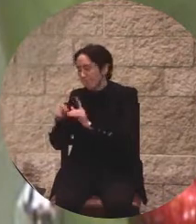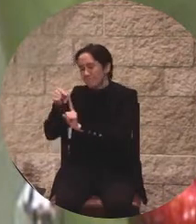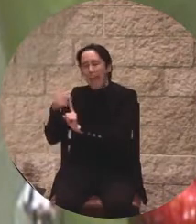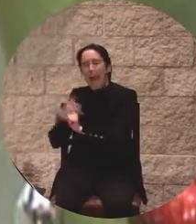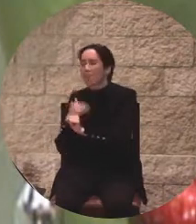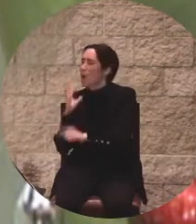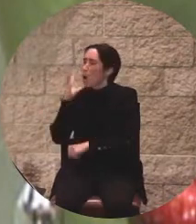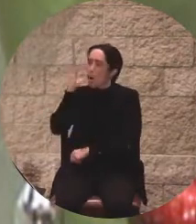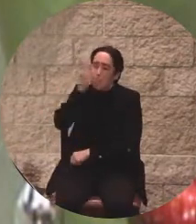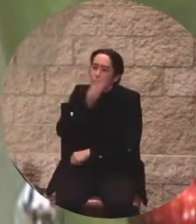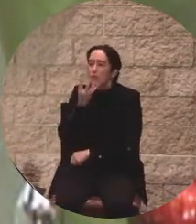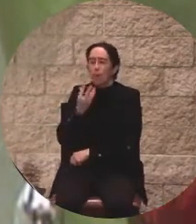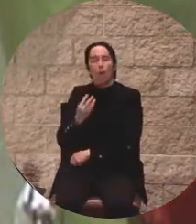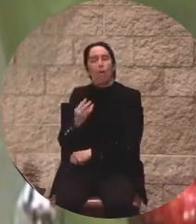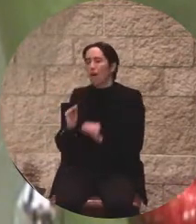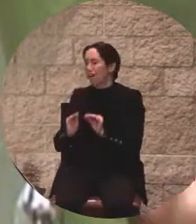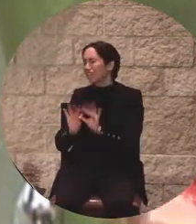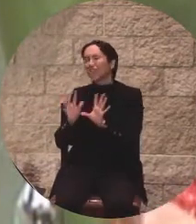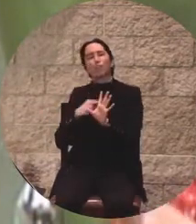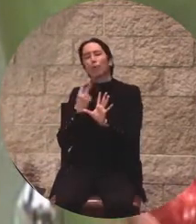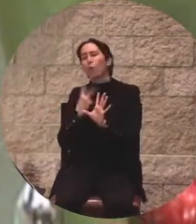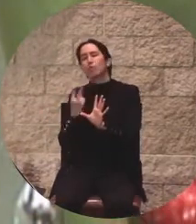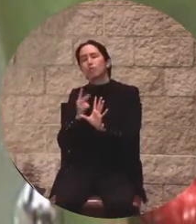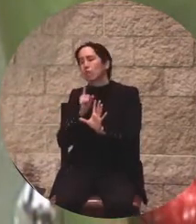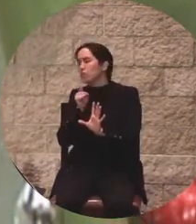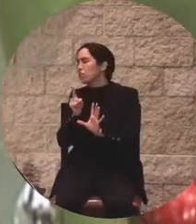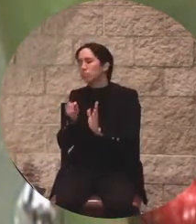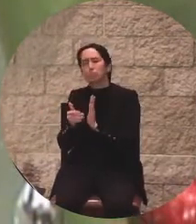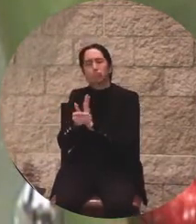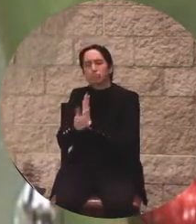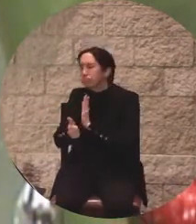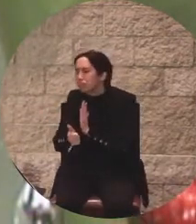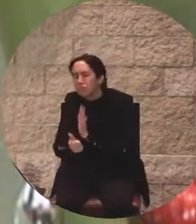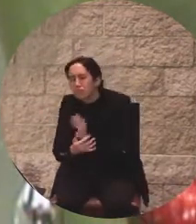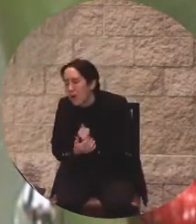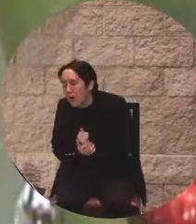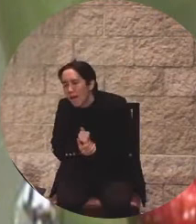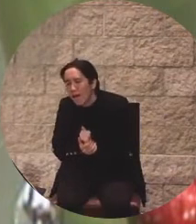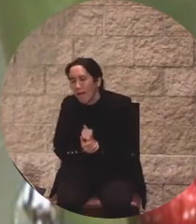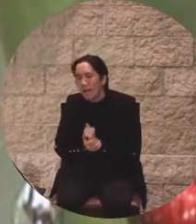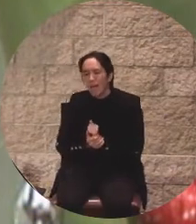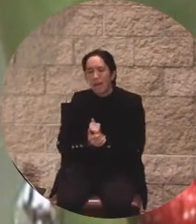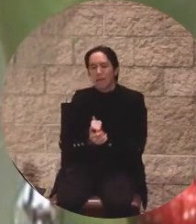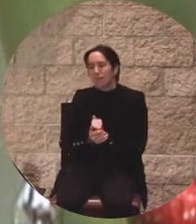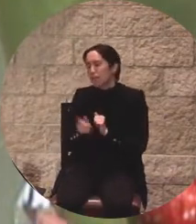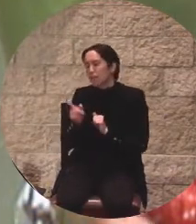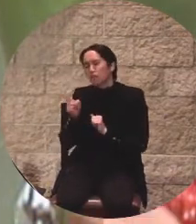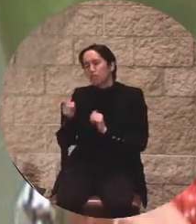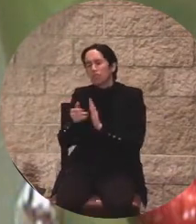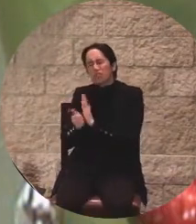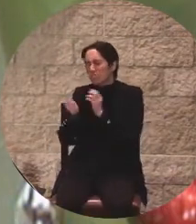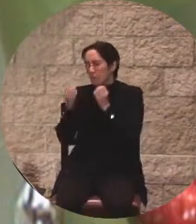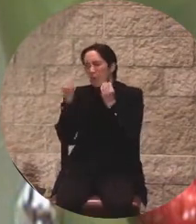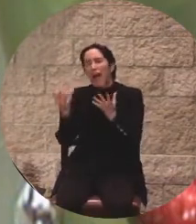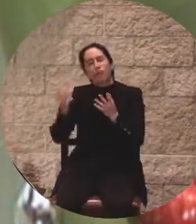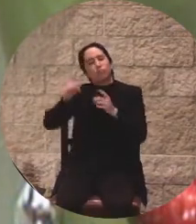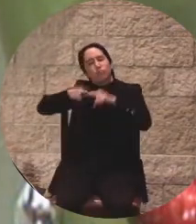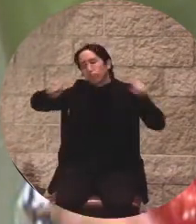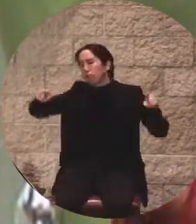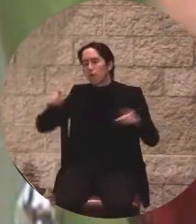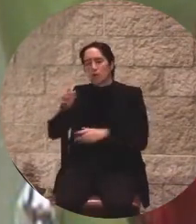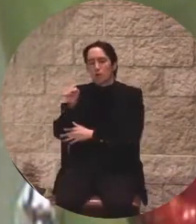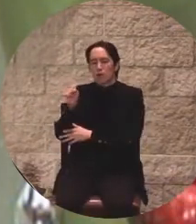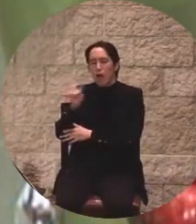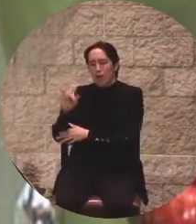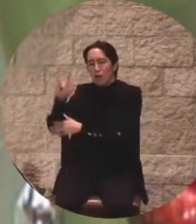honest delivery. She's really versatile in all styles of music. She's an accomplished musical theater performer.